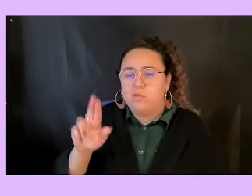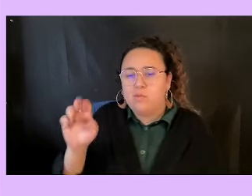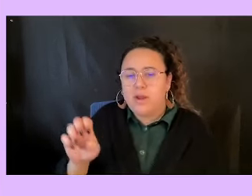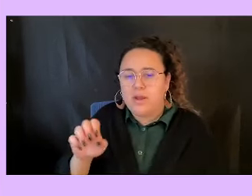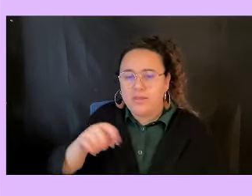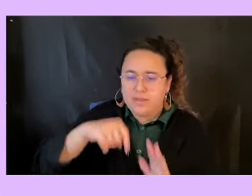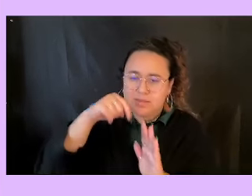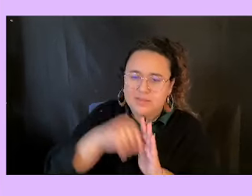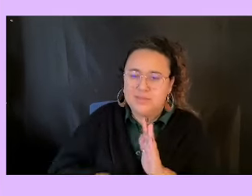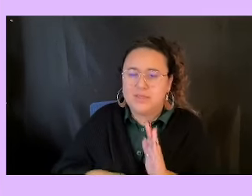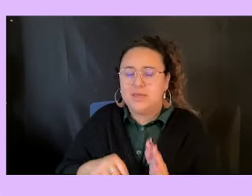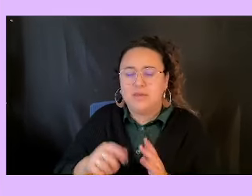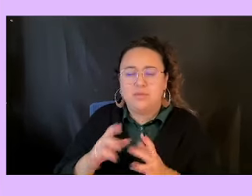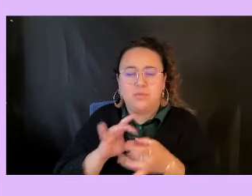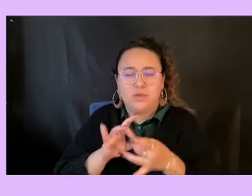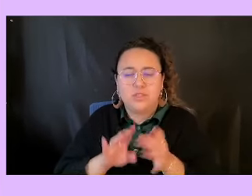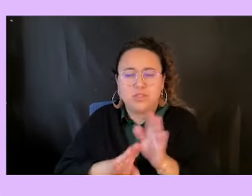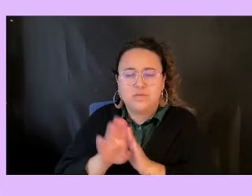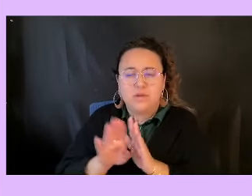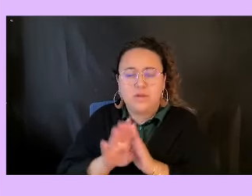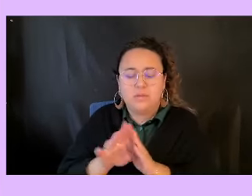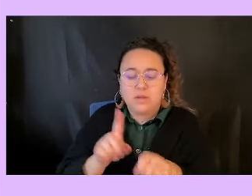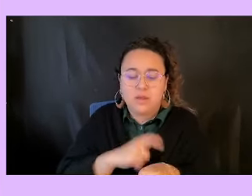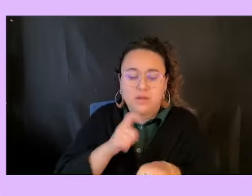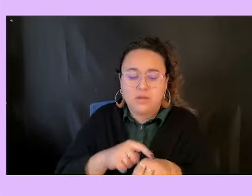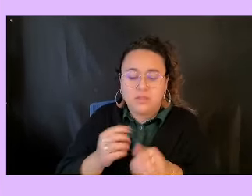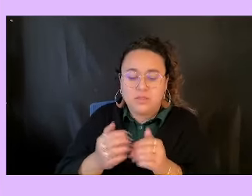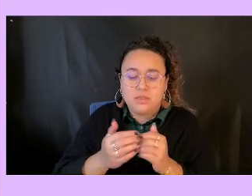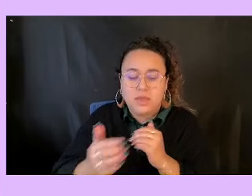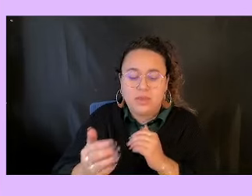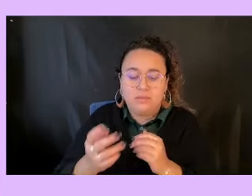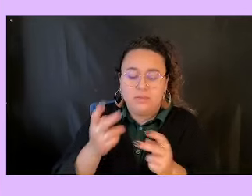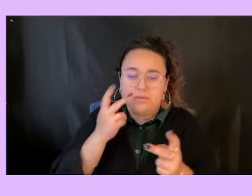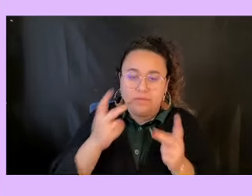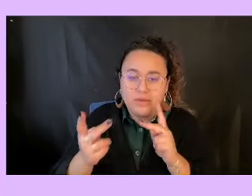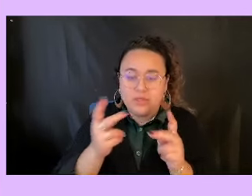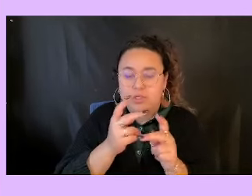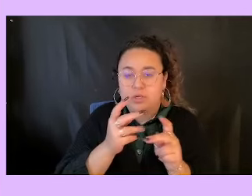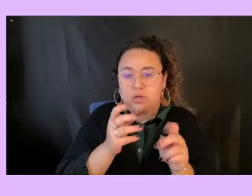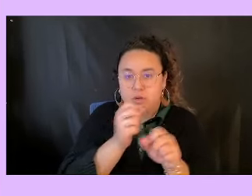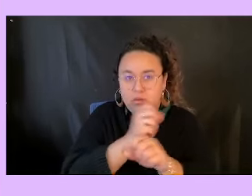building and the long-term sort of vision and organizing across